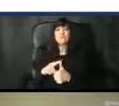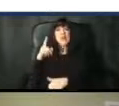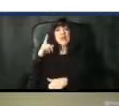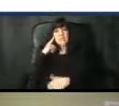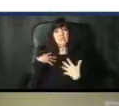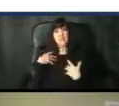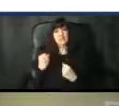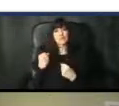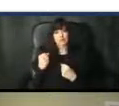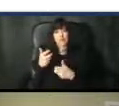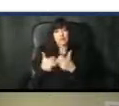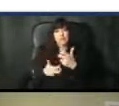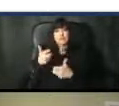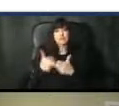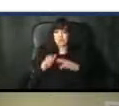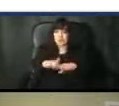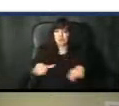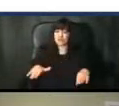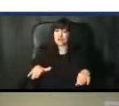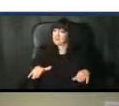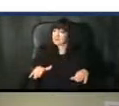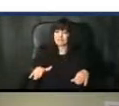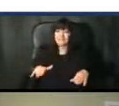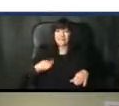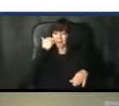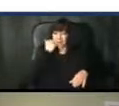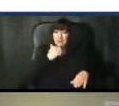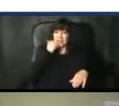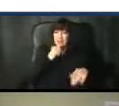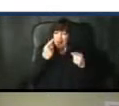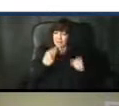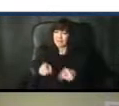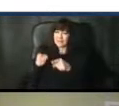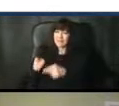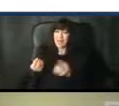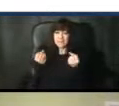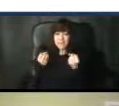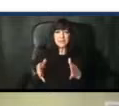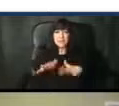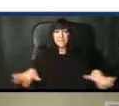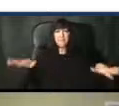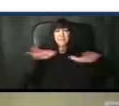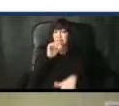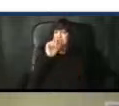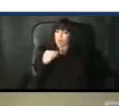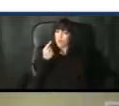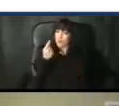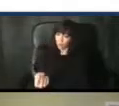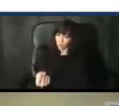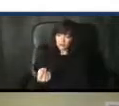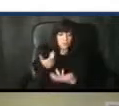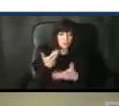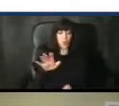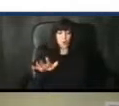common, and that there are a lot of helpful interventions and treatment that